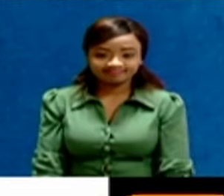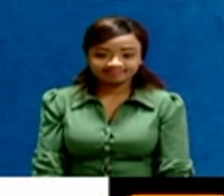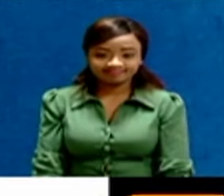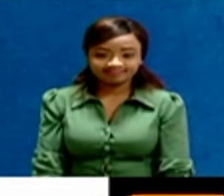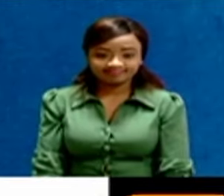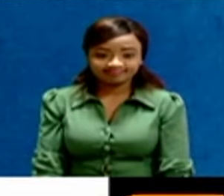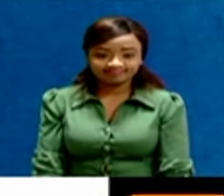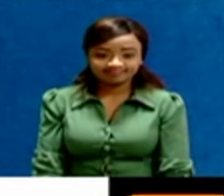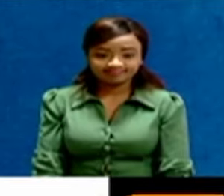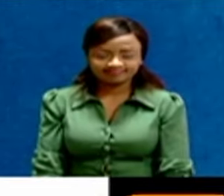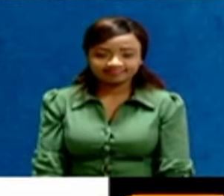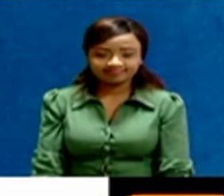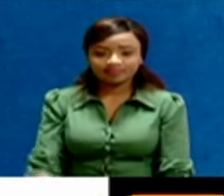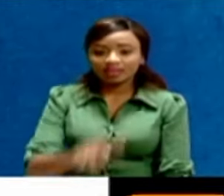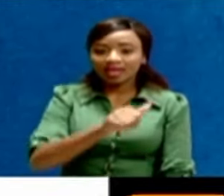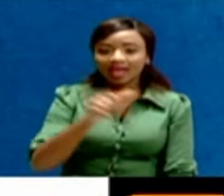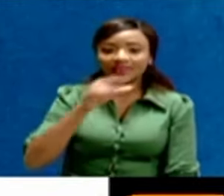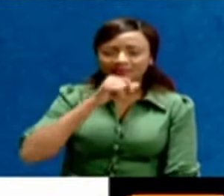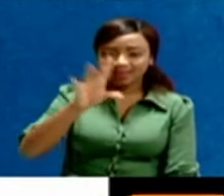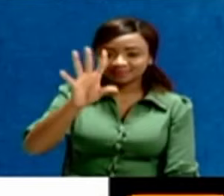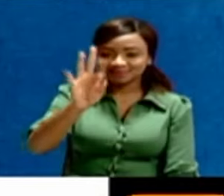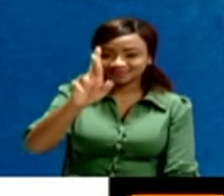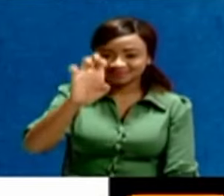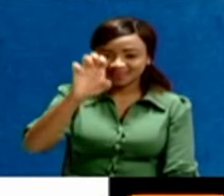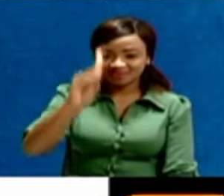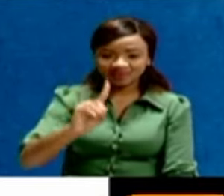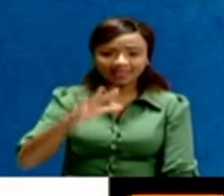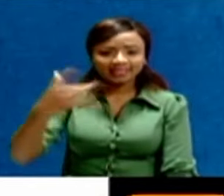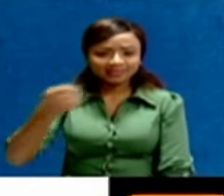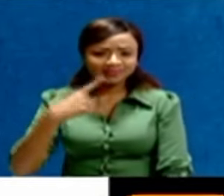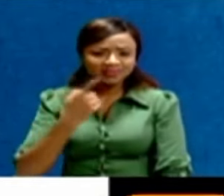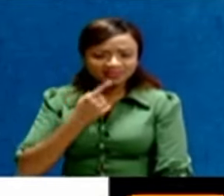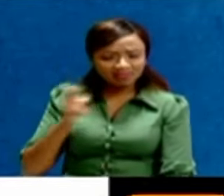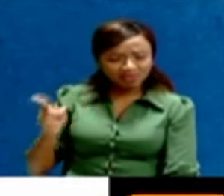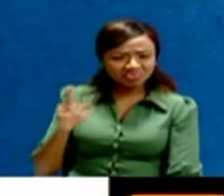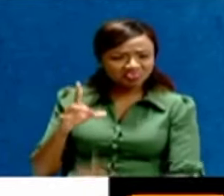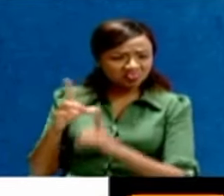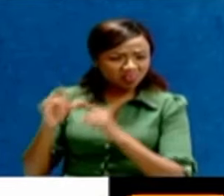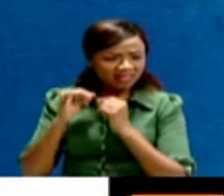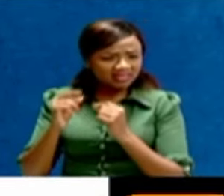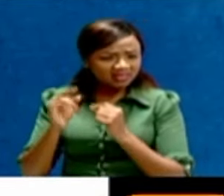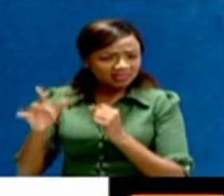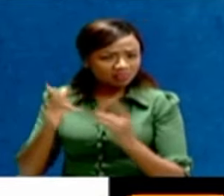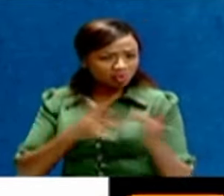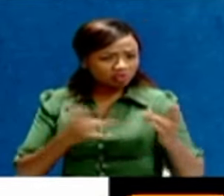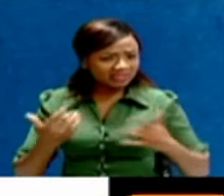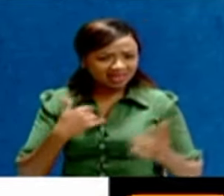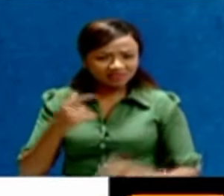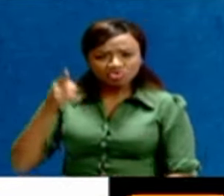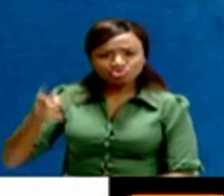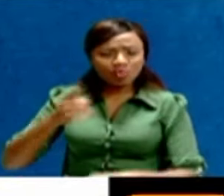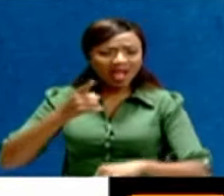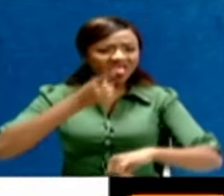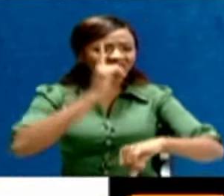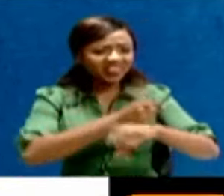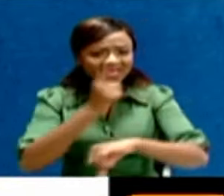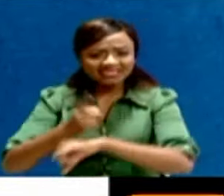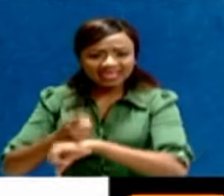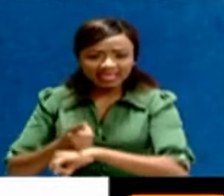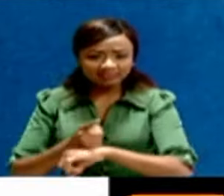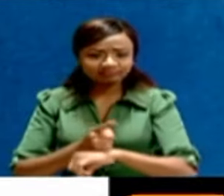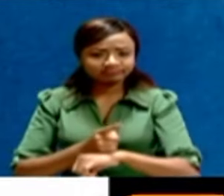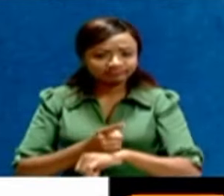respond, Fred Obati Machoka is very concerned about a statement you've made. He is concerned that you are threatening fellow senators